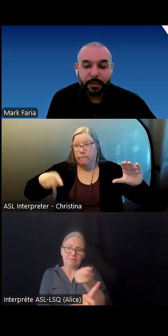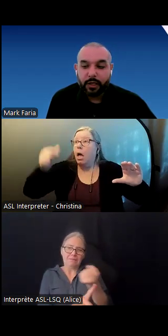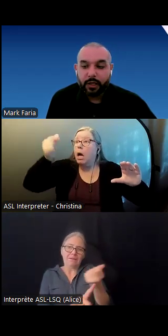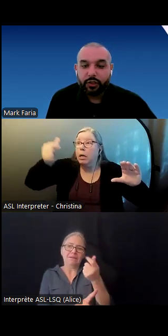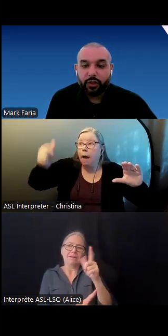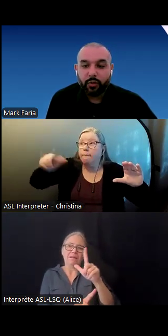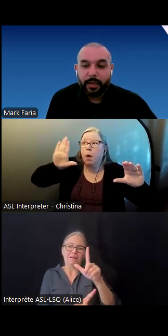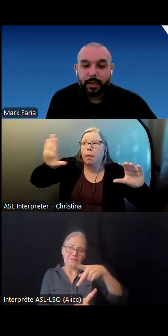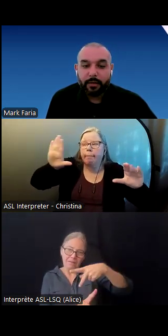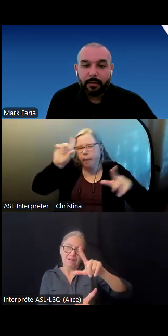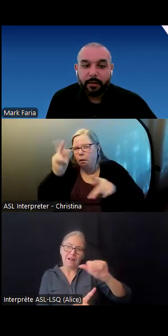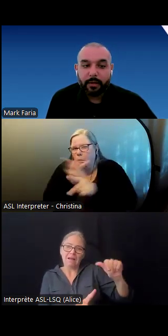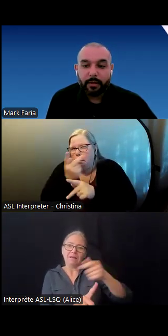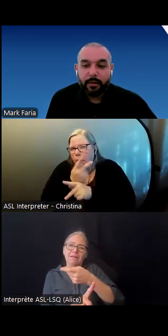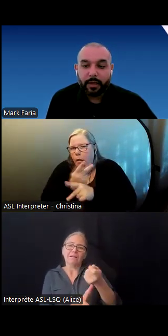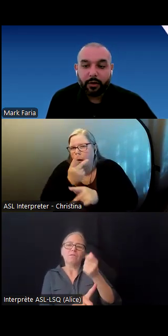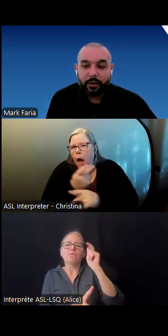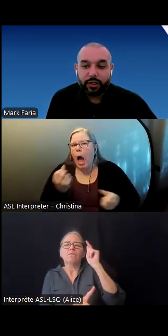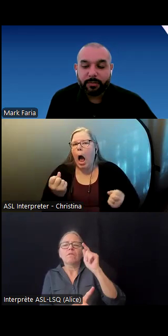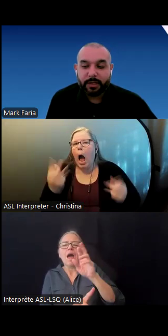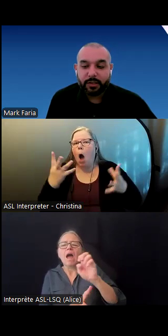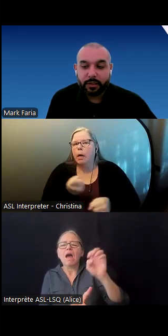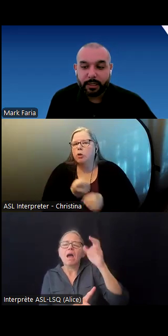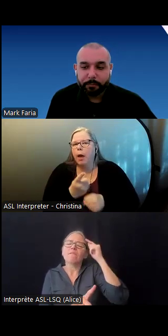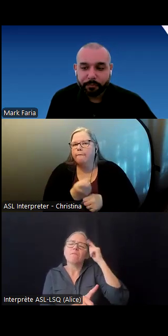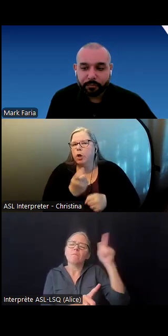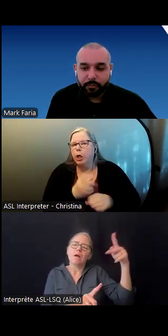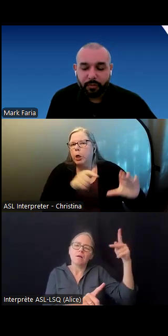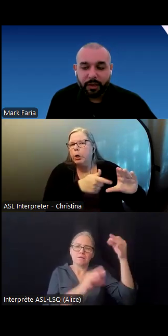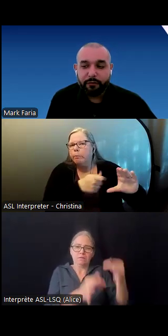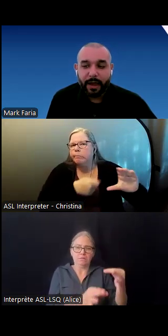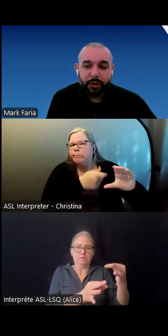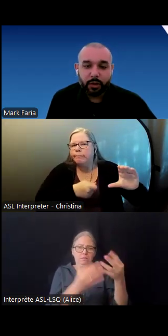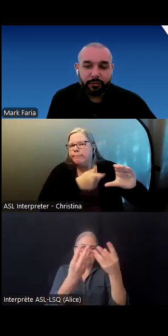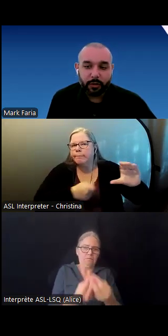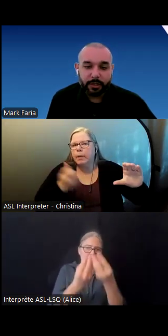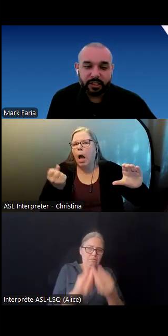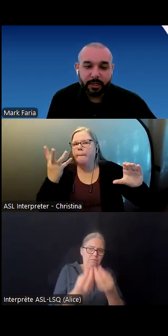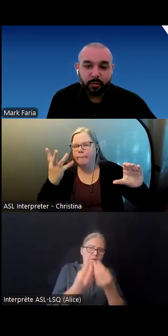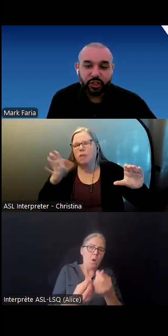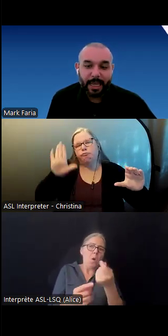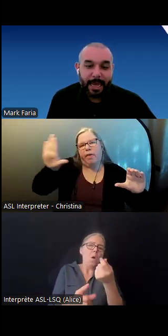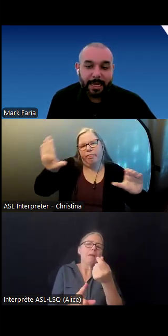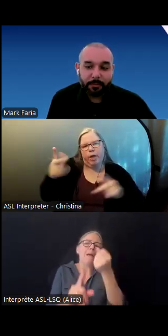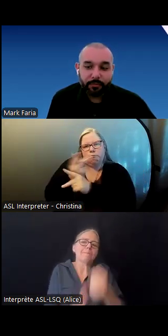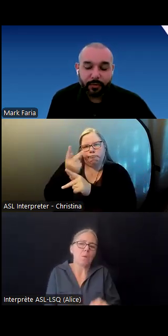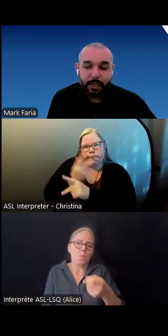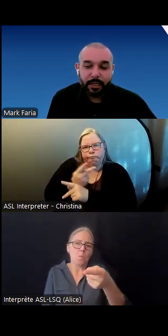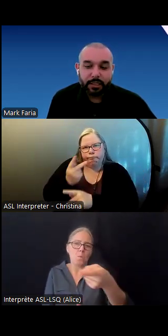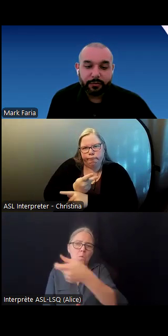LDAP. So the calculation is basically the value of your RDSP, which is